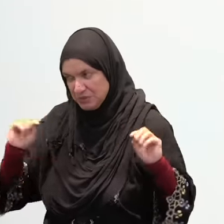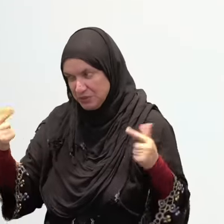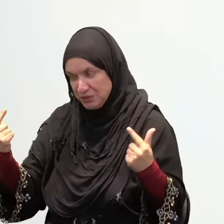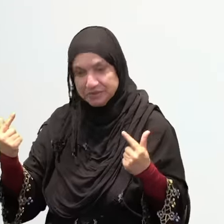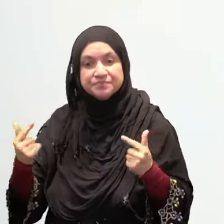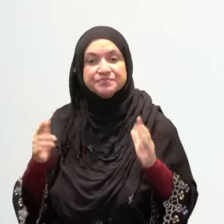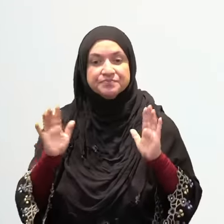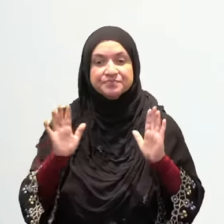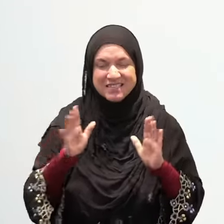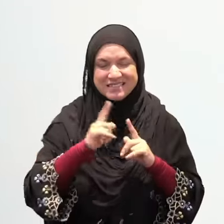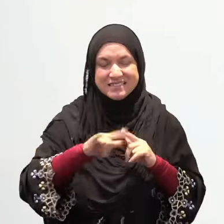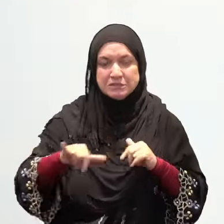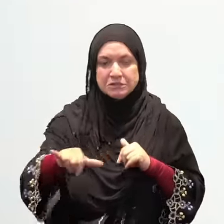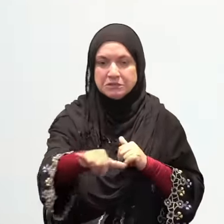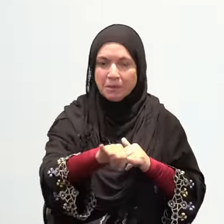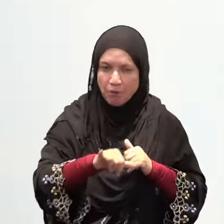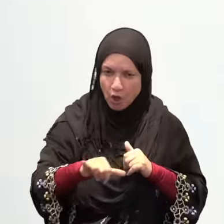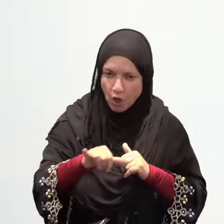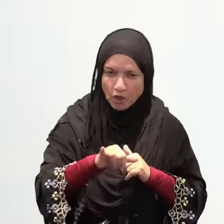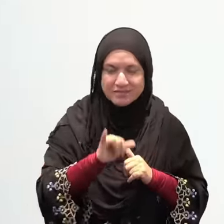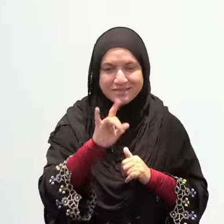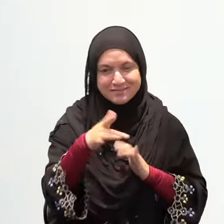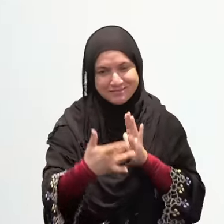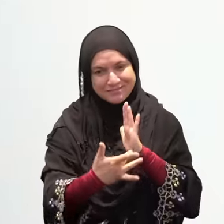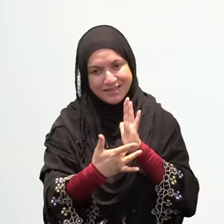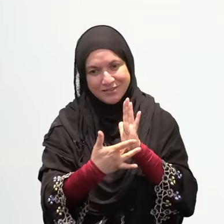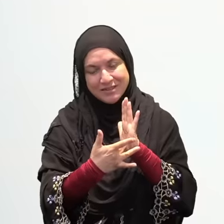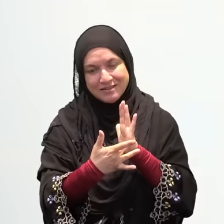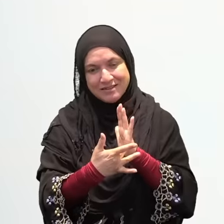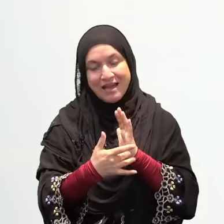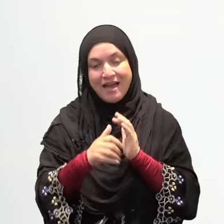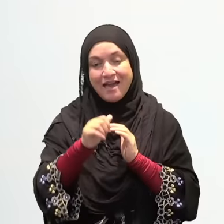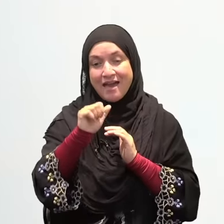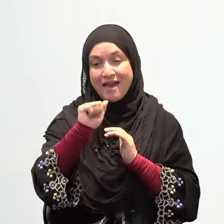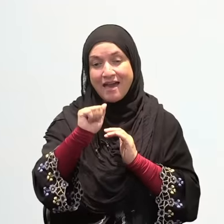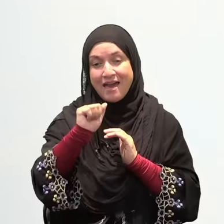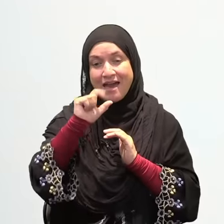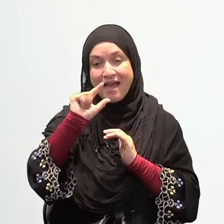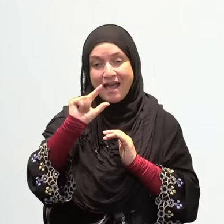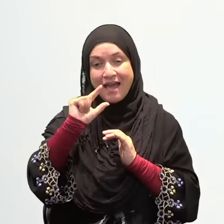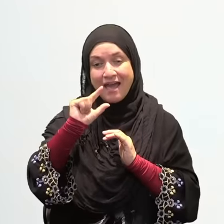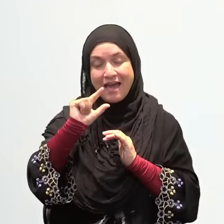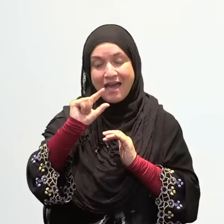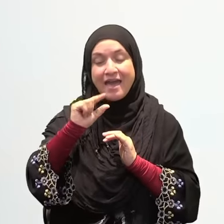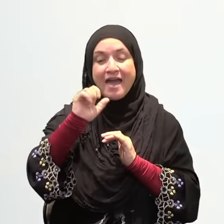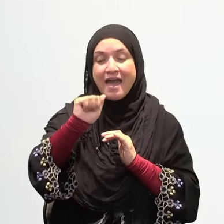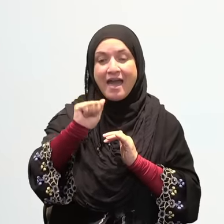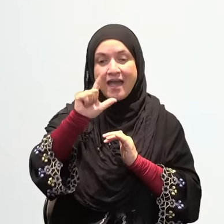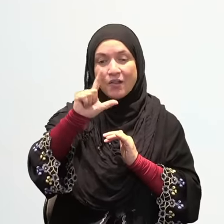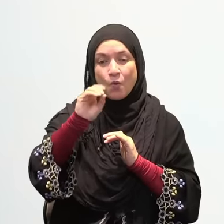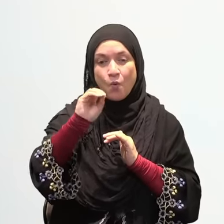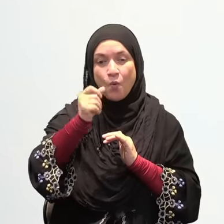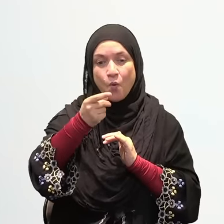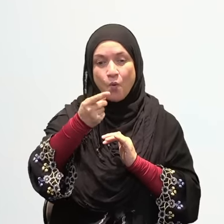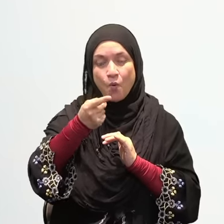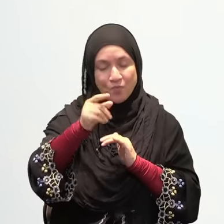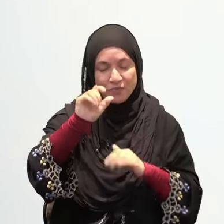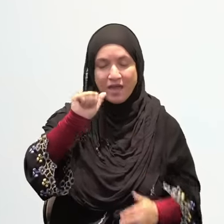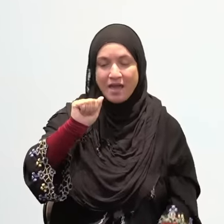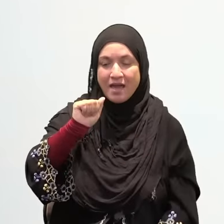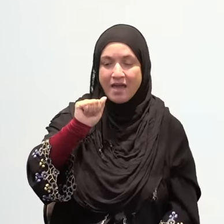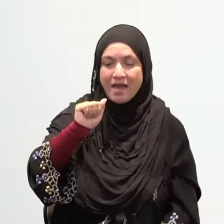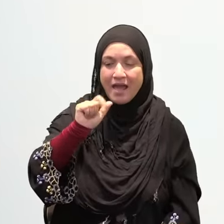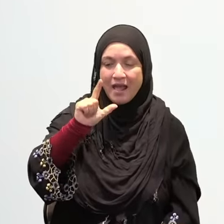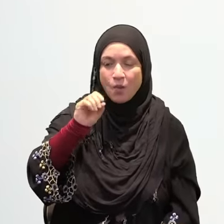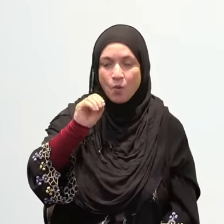them whatsoever. May Allah protect us from harming with our tongues. May Allah subhanahu wa ta'ala protect us from wronging. May Allah subhanahu wa ta'ala protect us from al-kadhib.